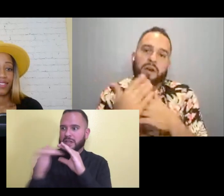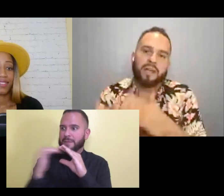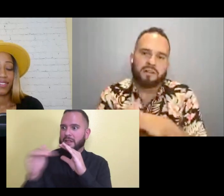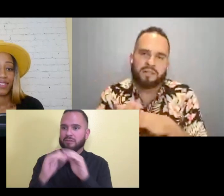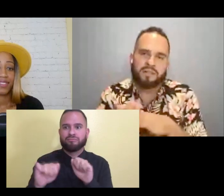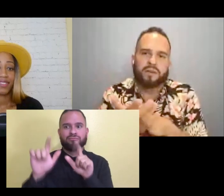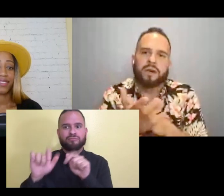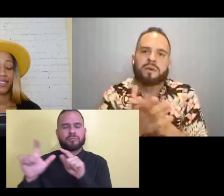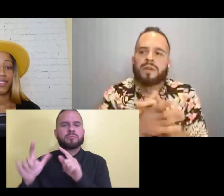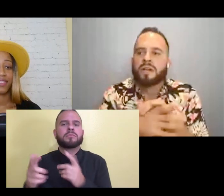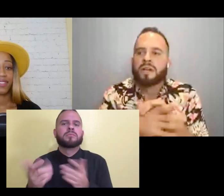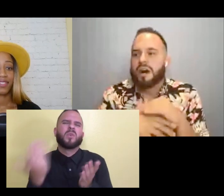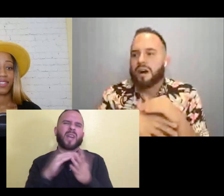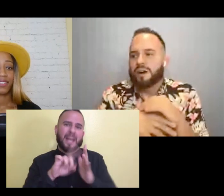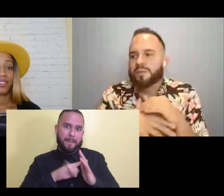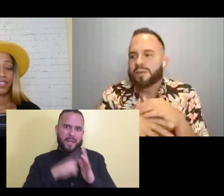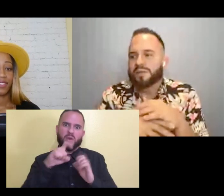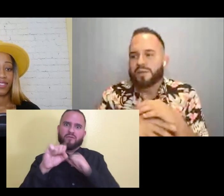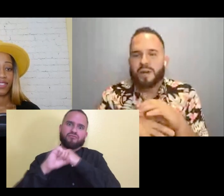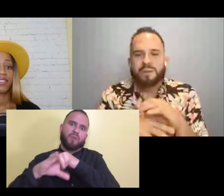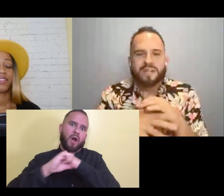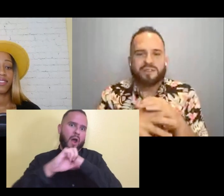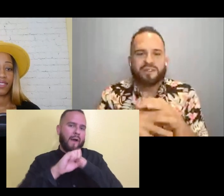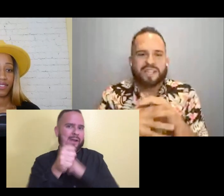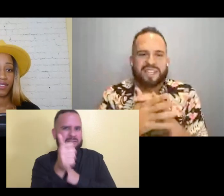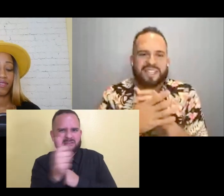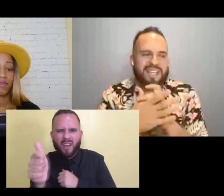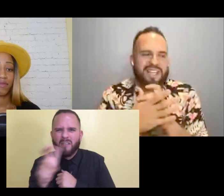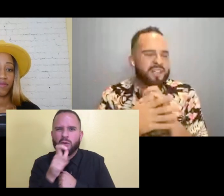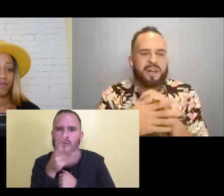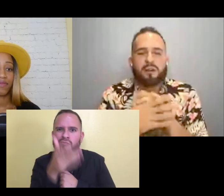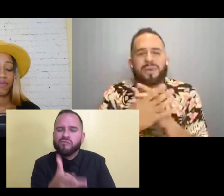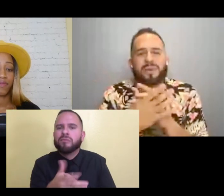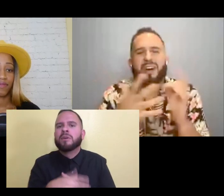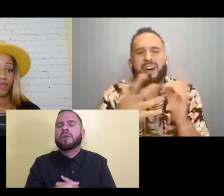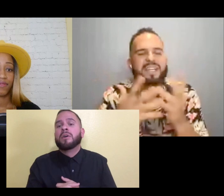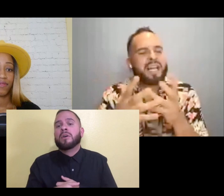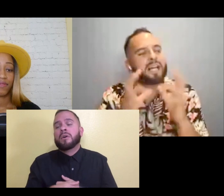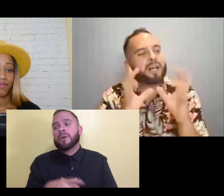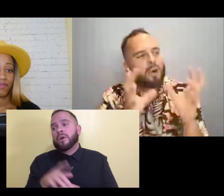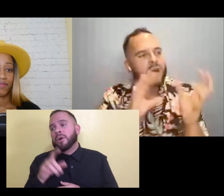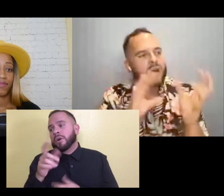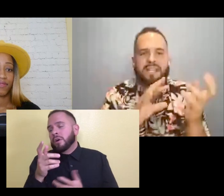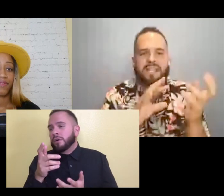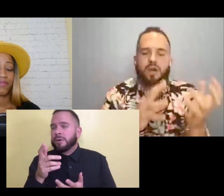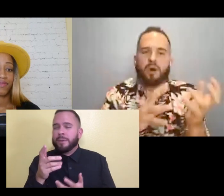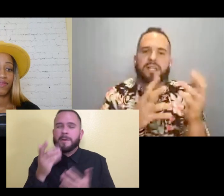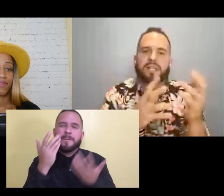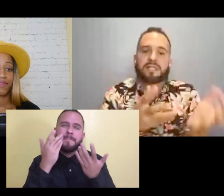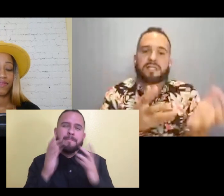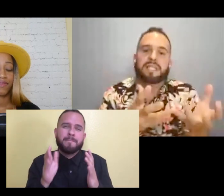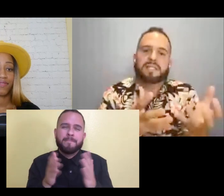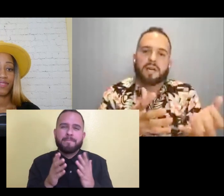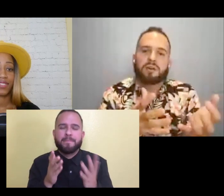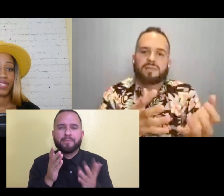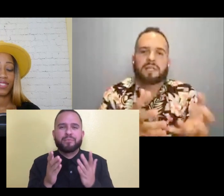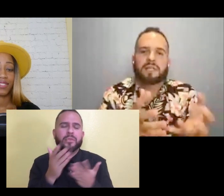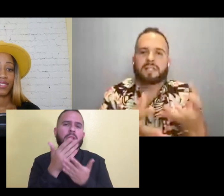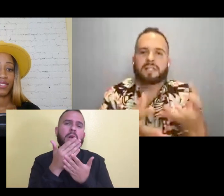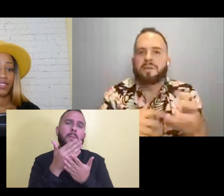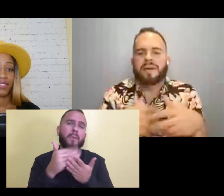to market yourself. You do got to make sure that, I don't know, a lot of it, like part of it is knowing the city